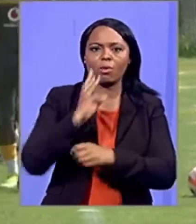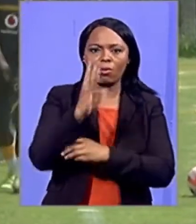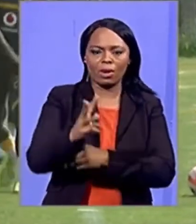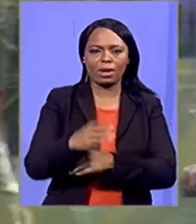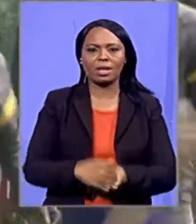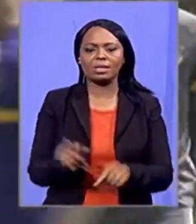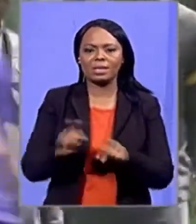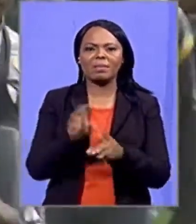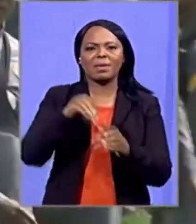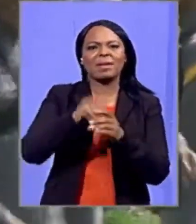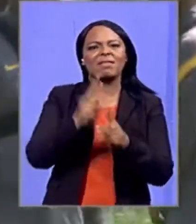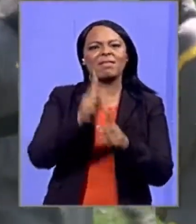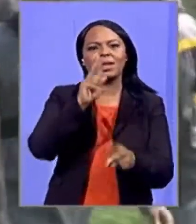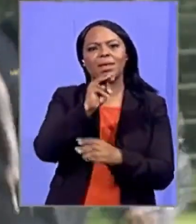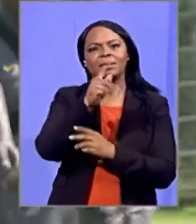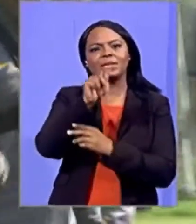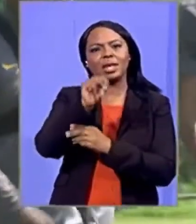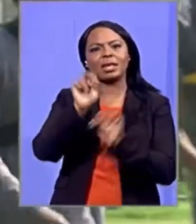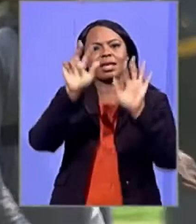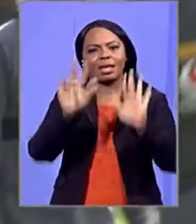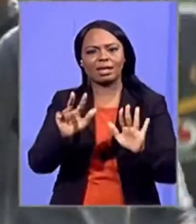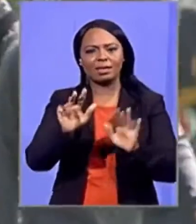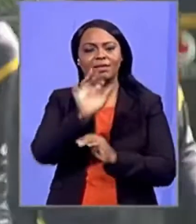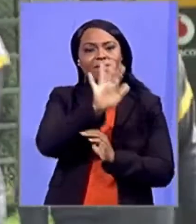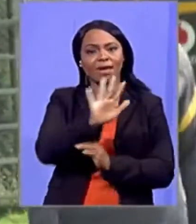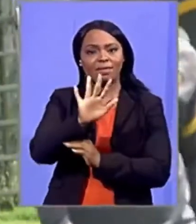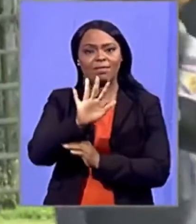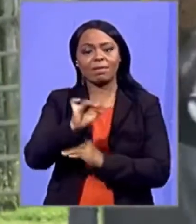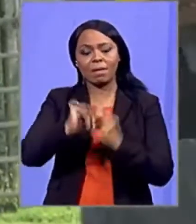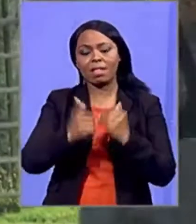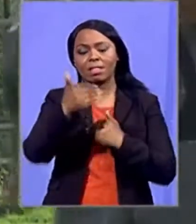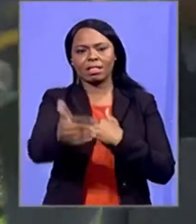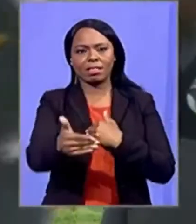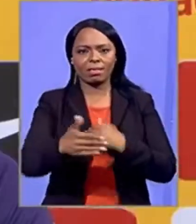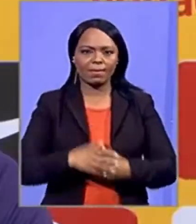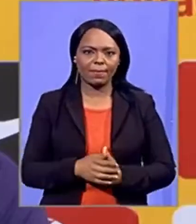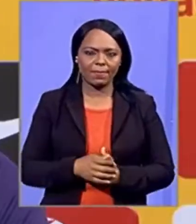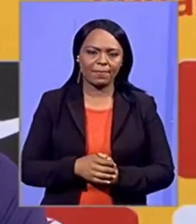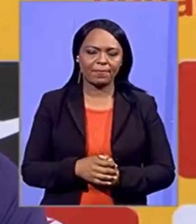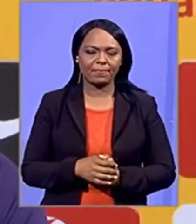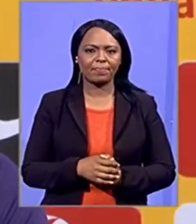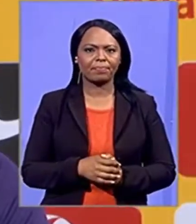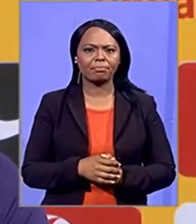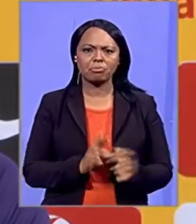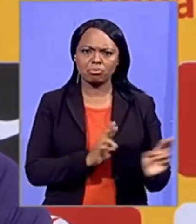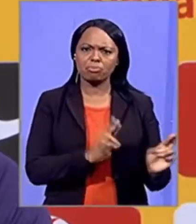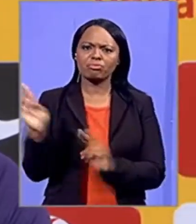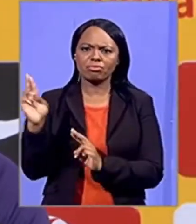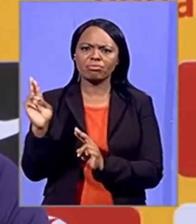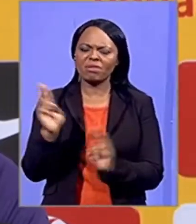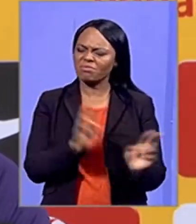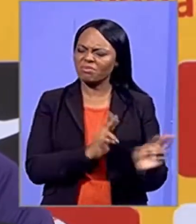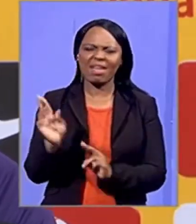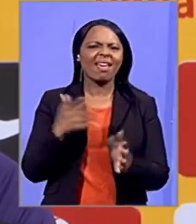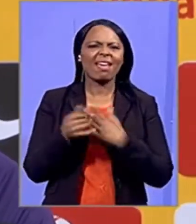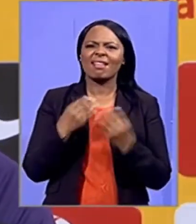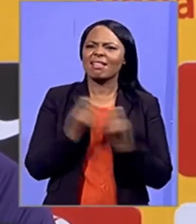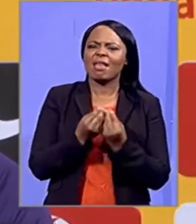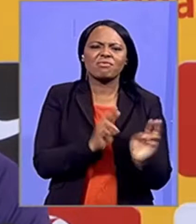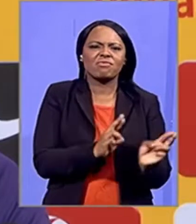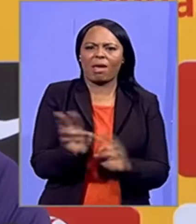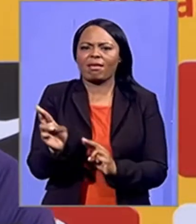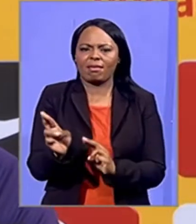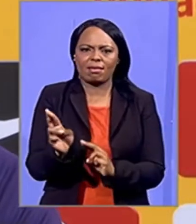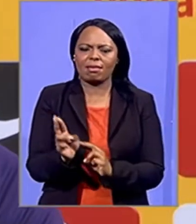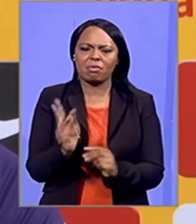akaretša di-finaleng tša MTN 8 ka di-5 tša kgwedi yeo e tlago. We're ready for that. We're ready for anything. We've been preparing for